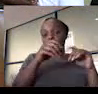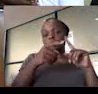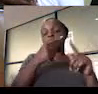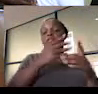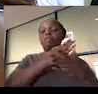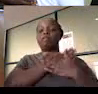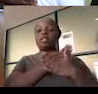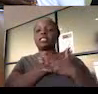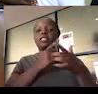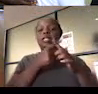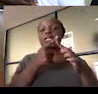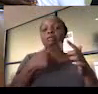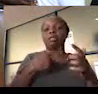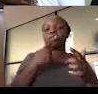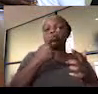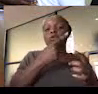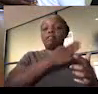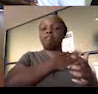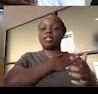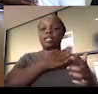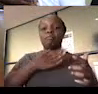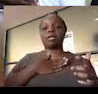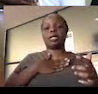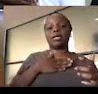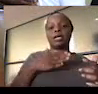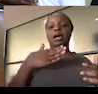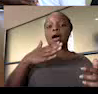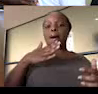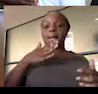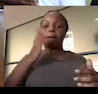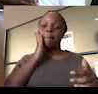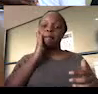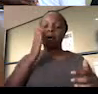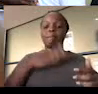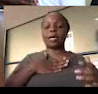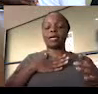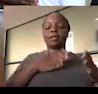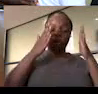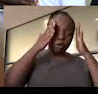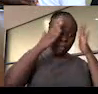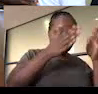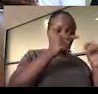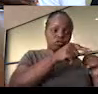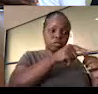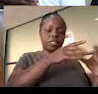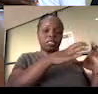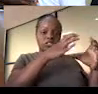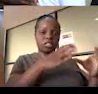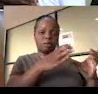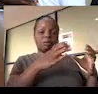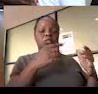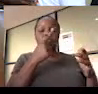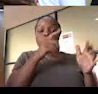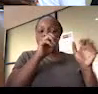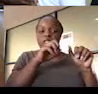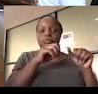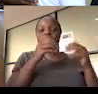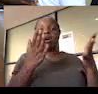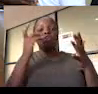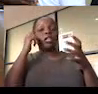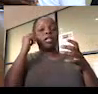Yes. Okay. So when they gave me 50,000, I asked myself, now I'm the eldest